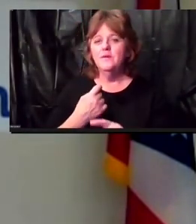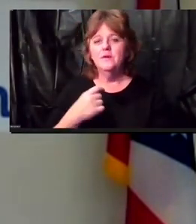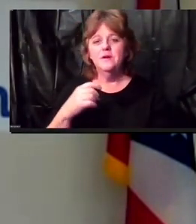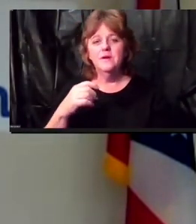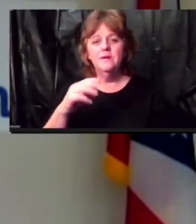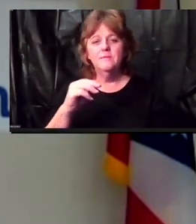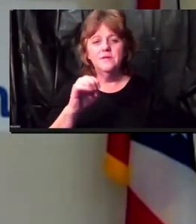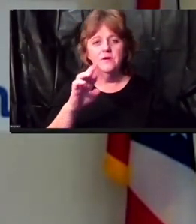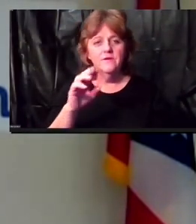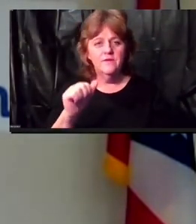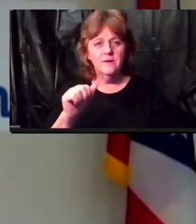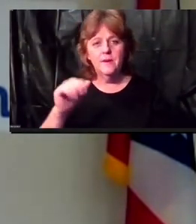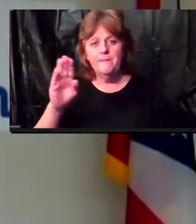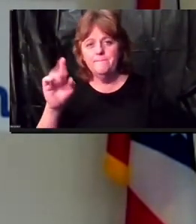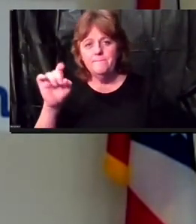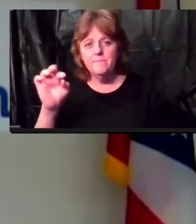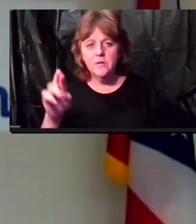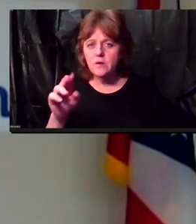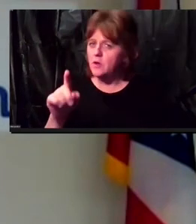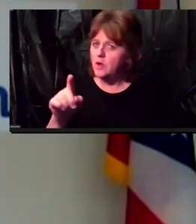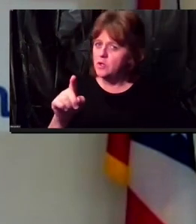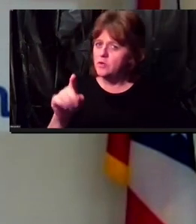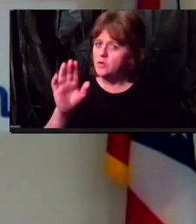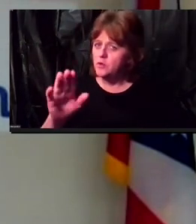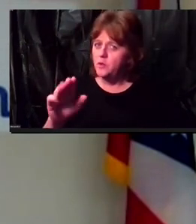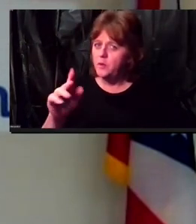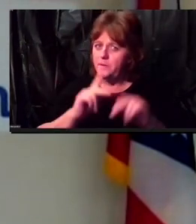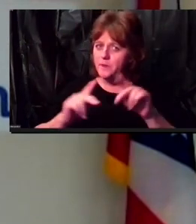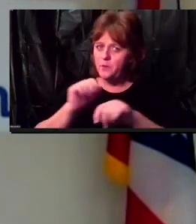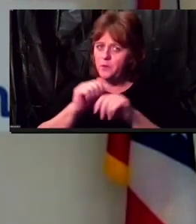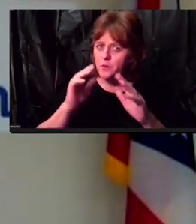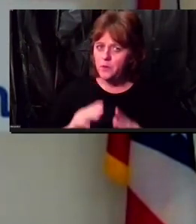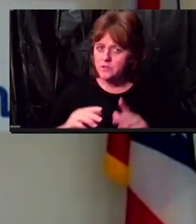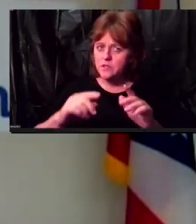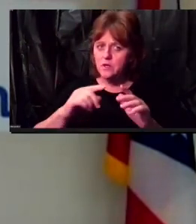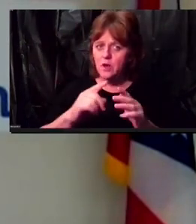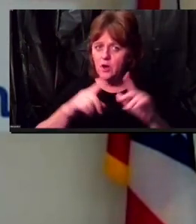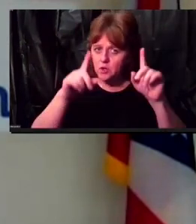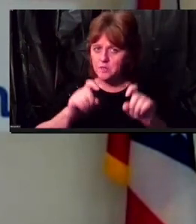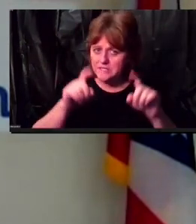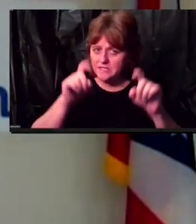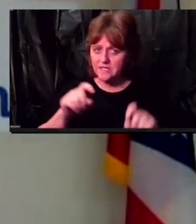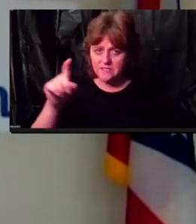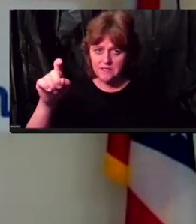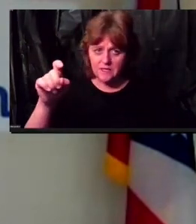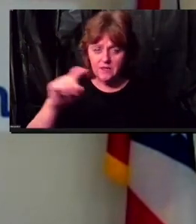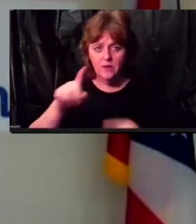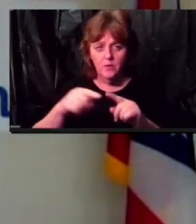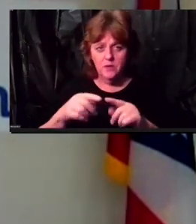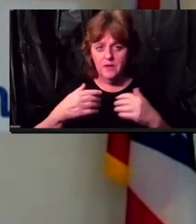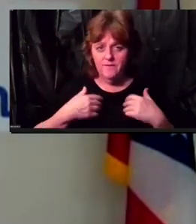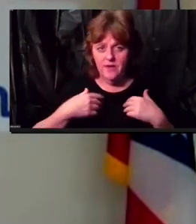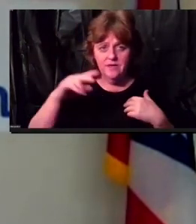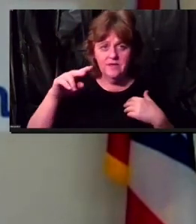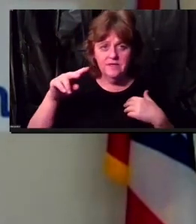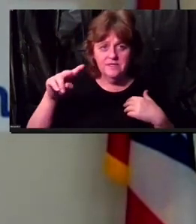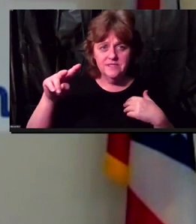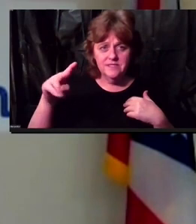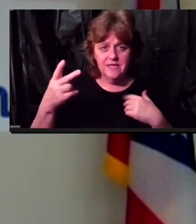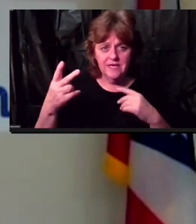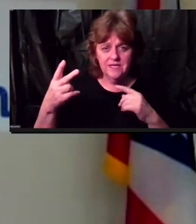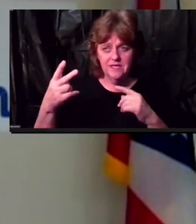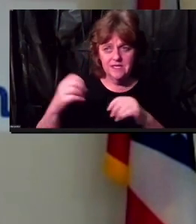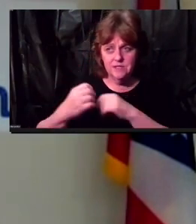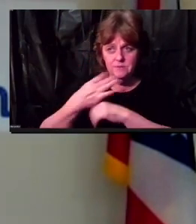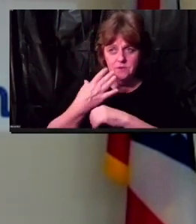Minerva Baker for Colin. Are you testing your crews when they have had secondary exposure, given